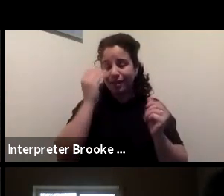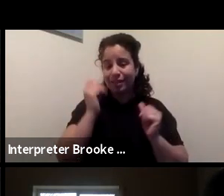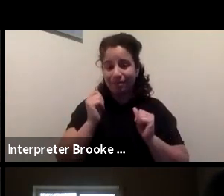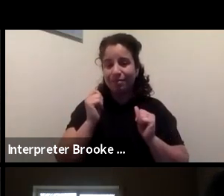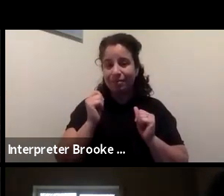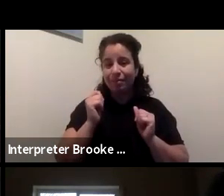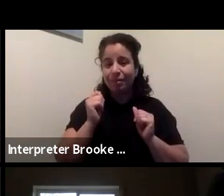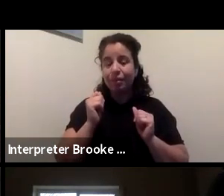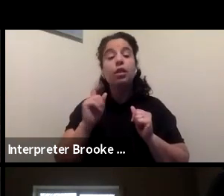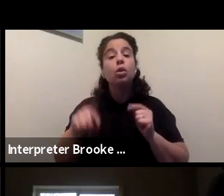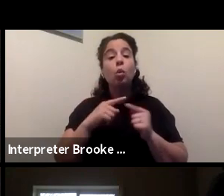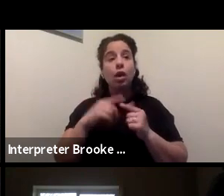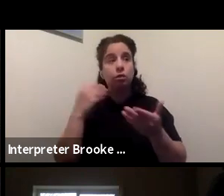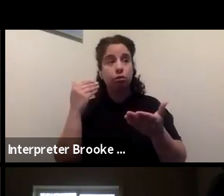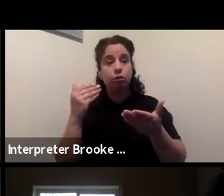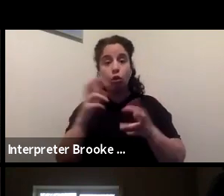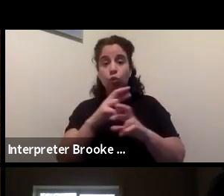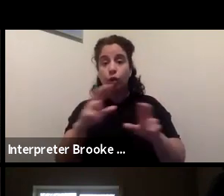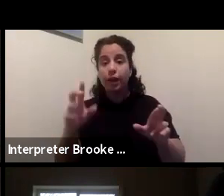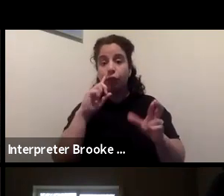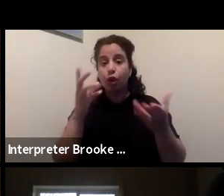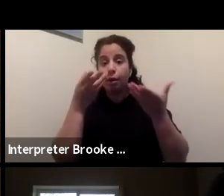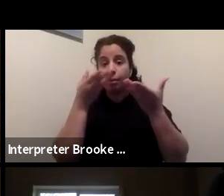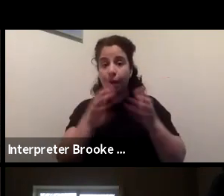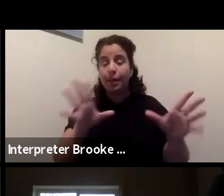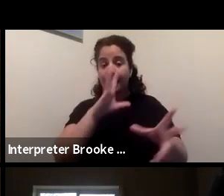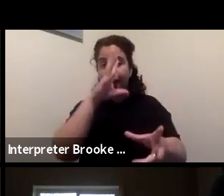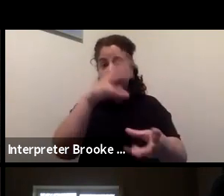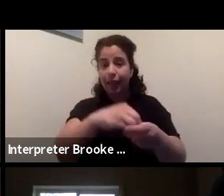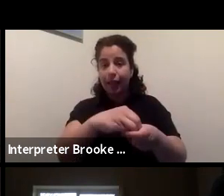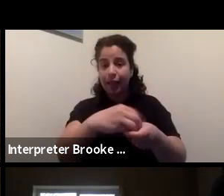these public engagements, I'm a little bit racked with anxiety and pressure.